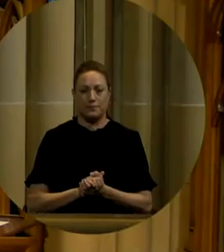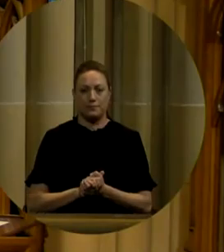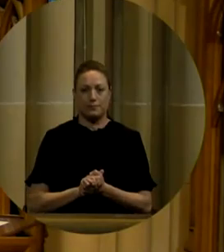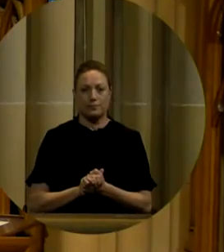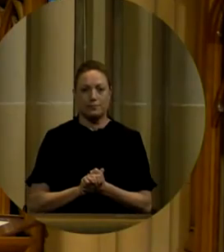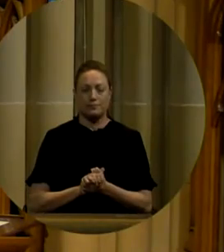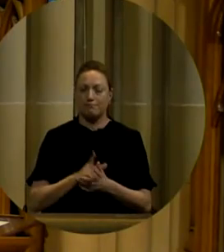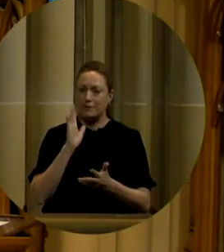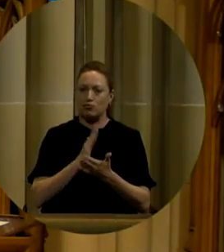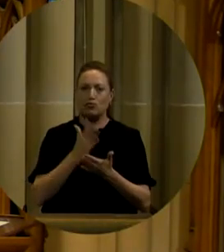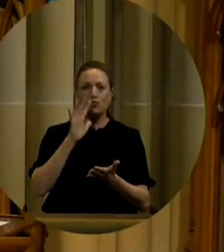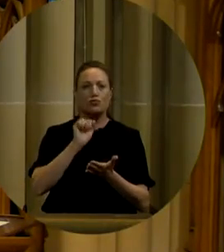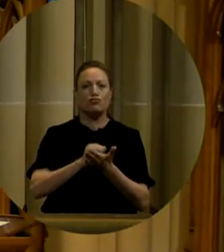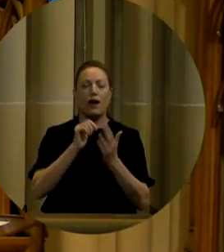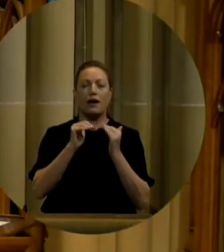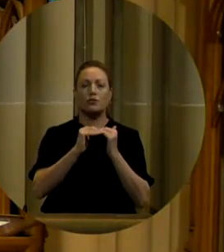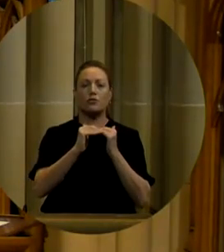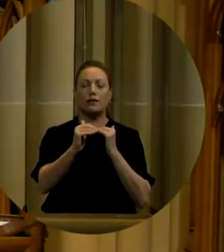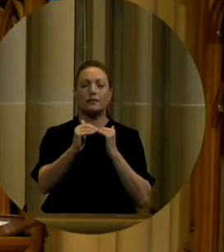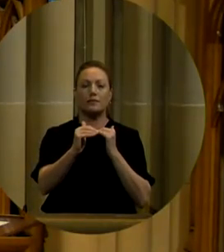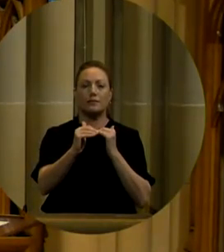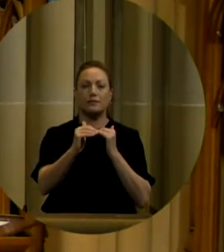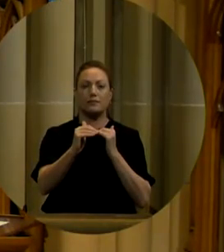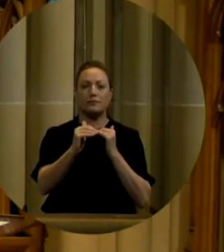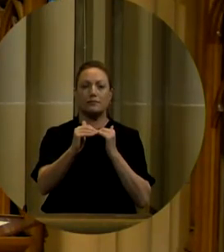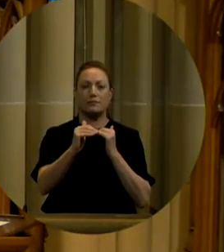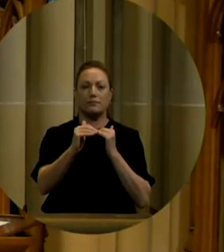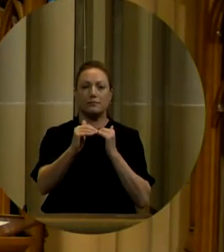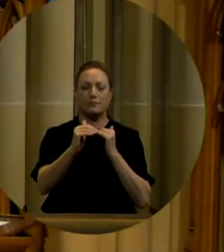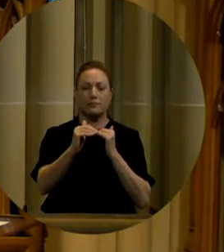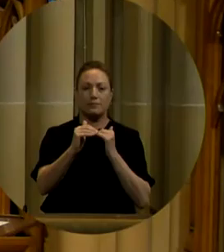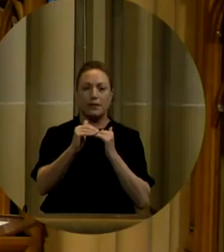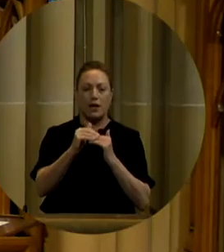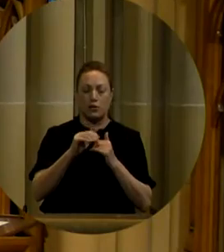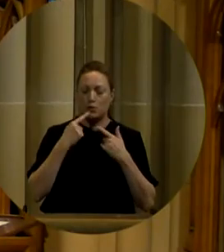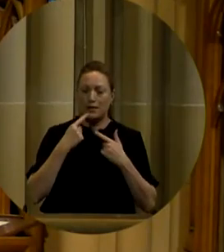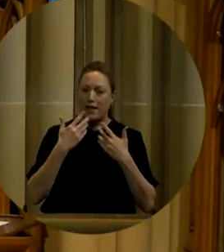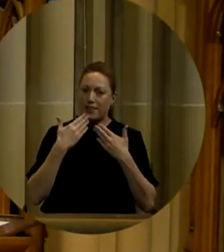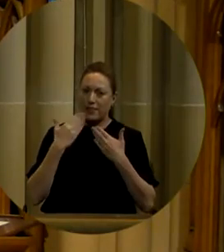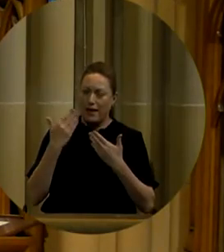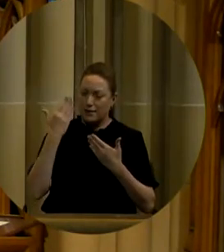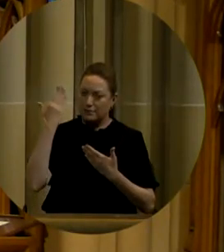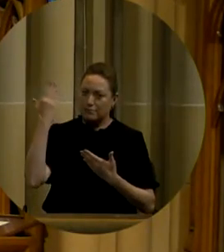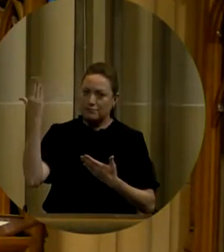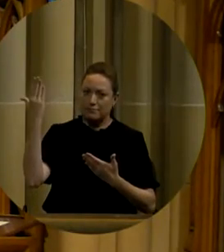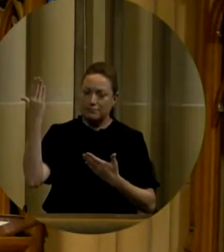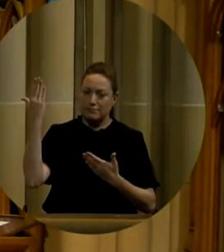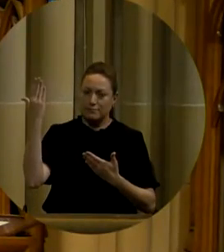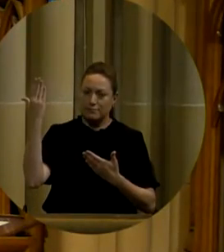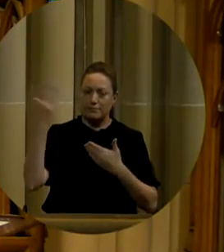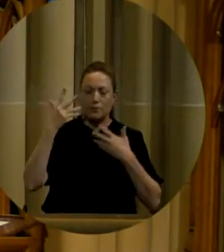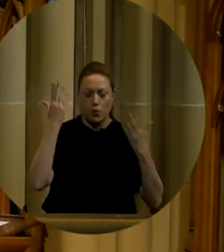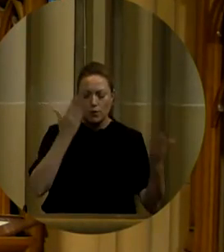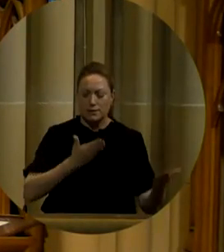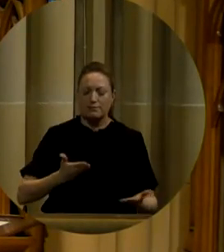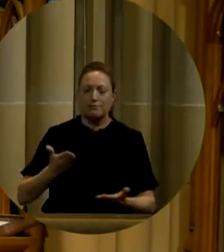just. It is truly right and just to give you thanks and raise to you